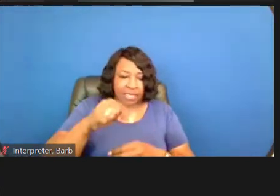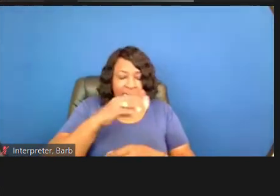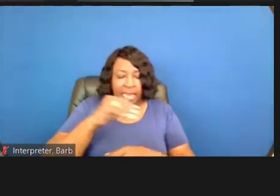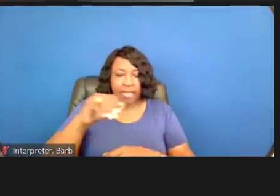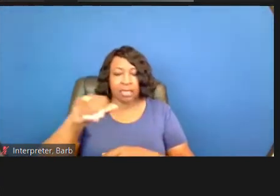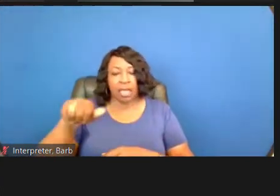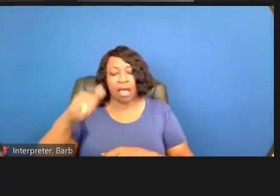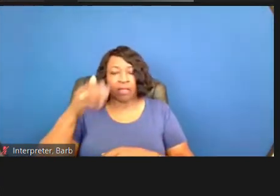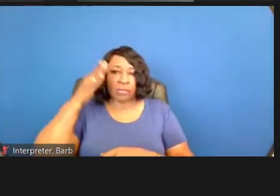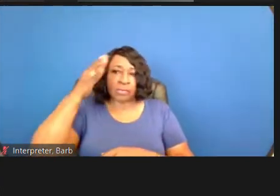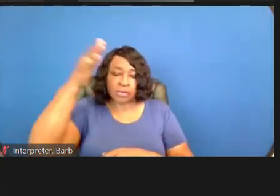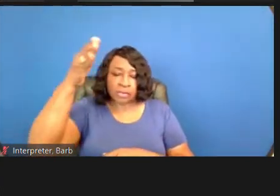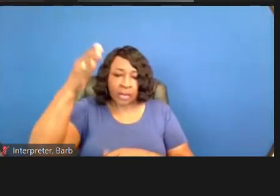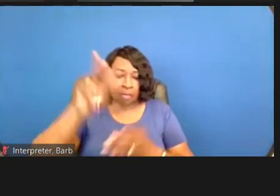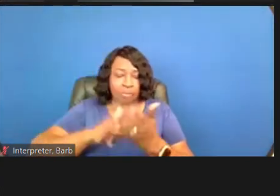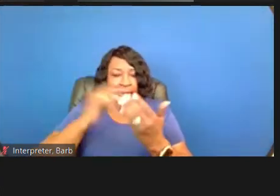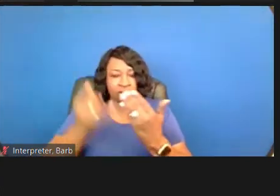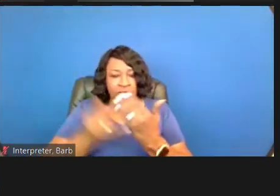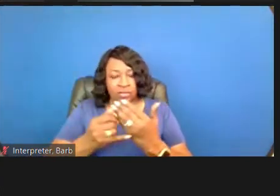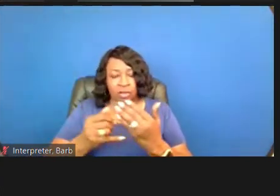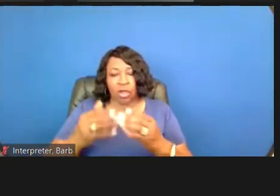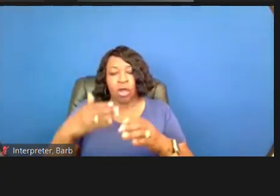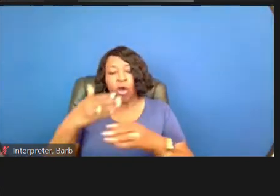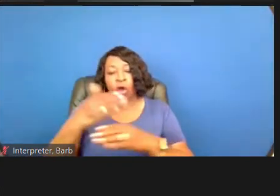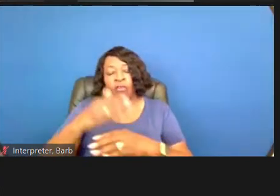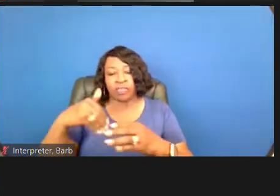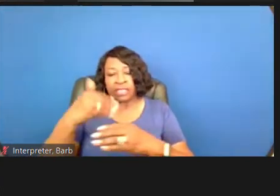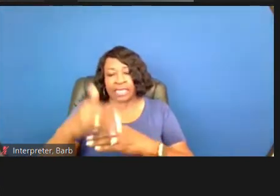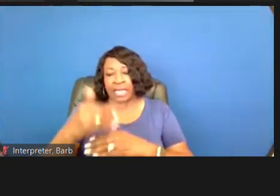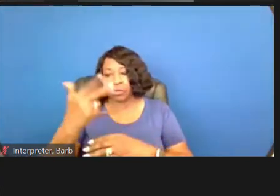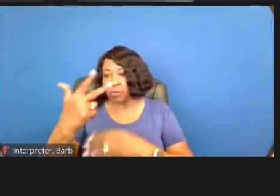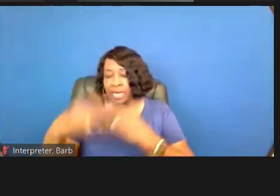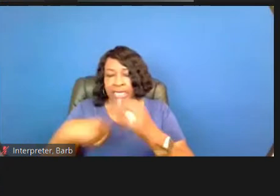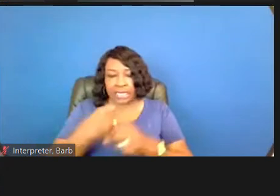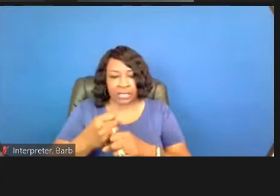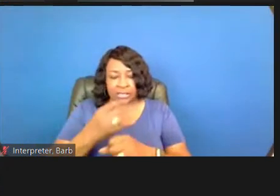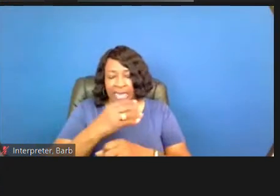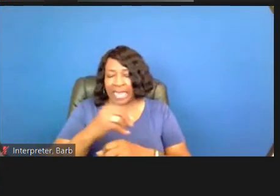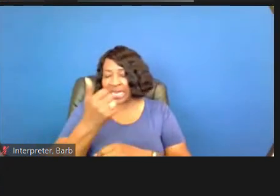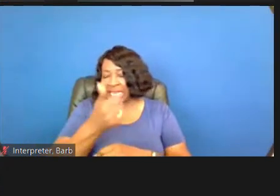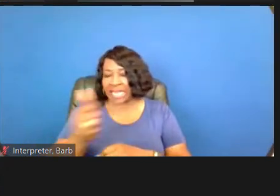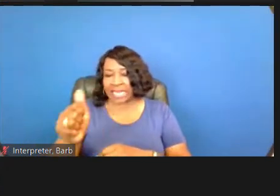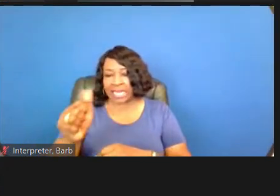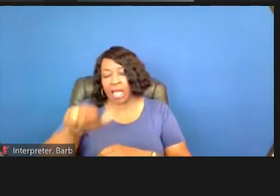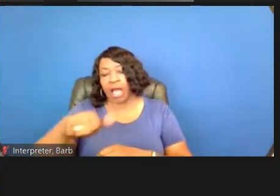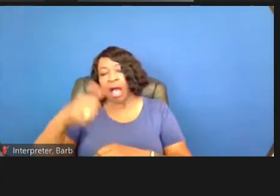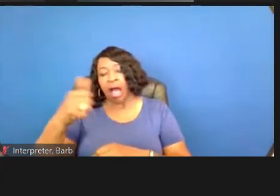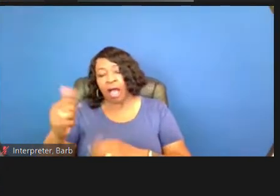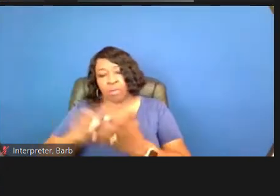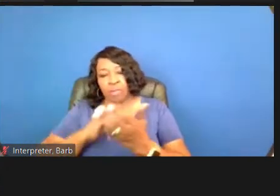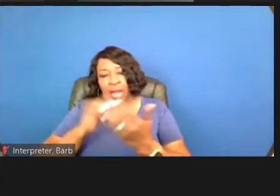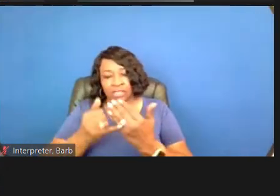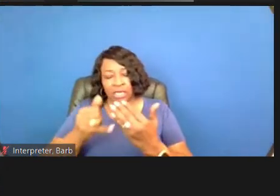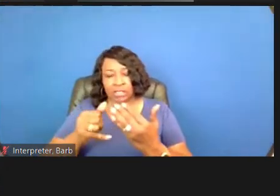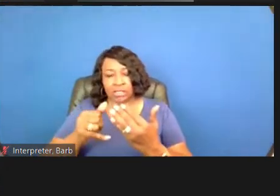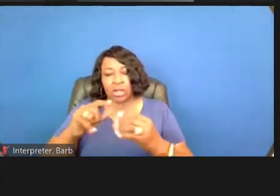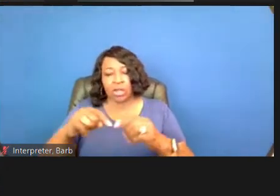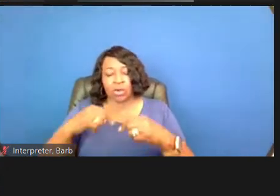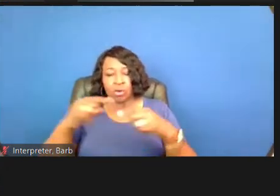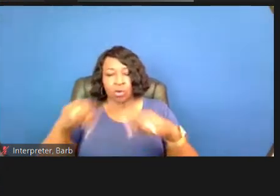next 3 years, but any other projects going on simultaneously or thereafter.